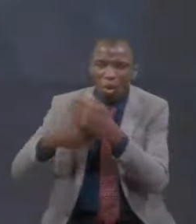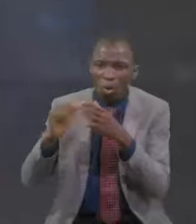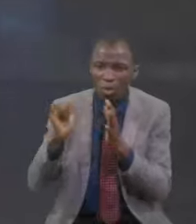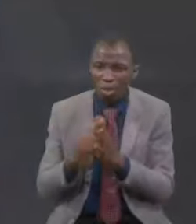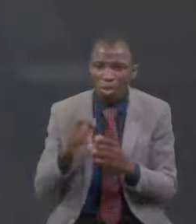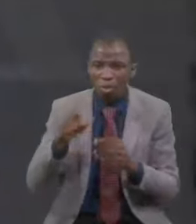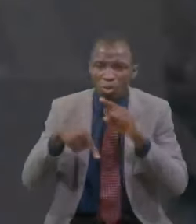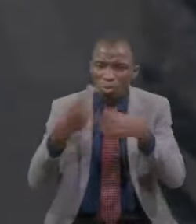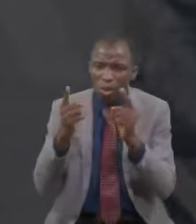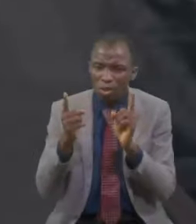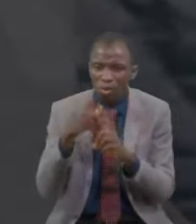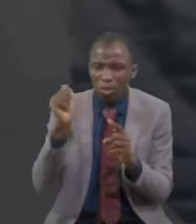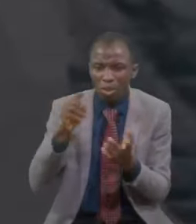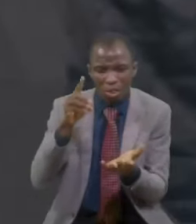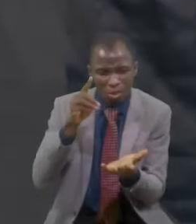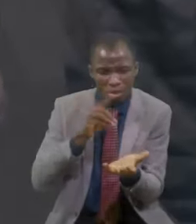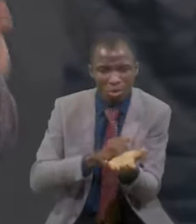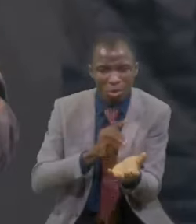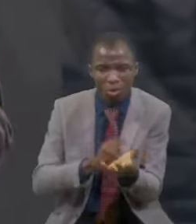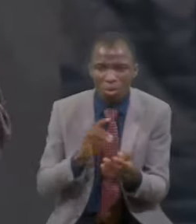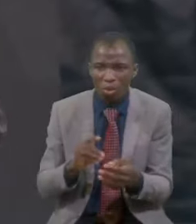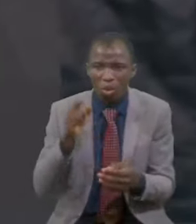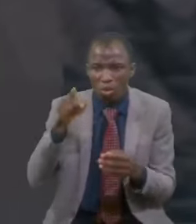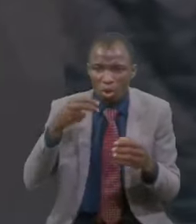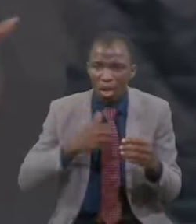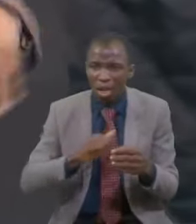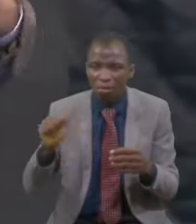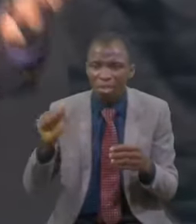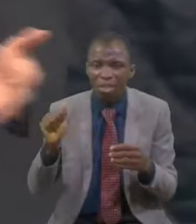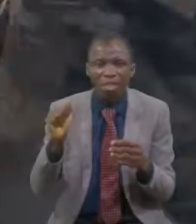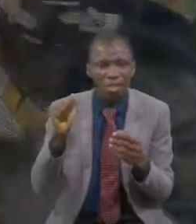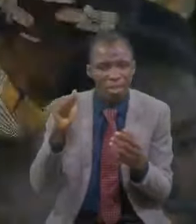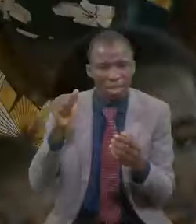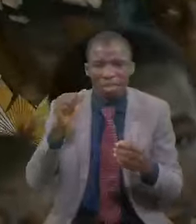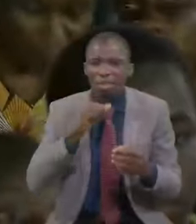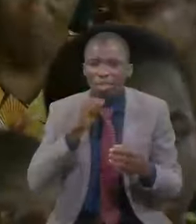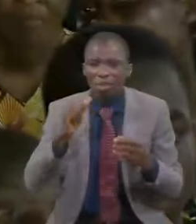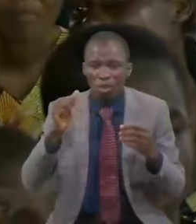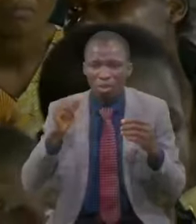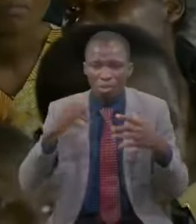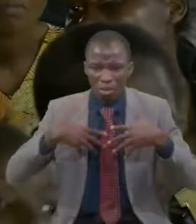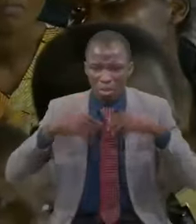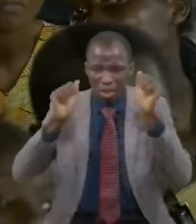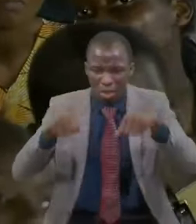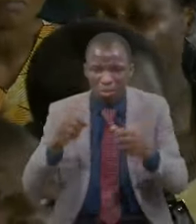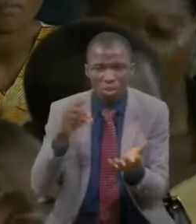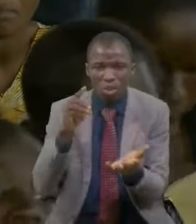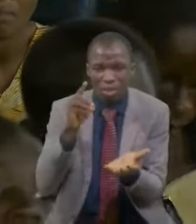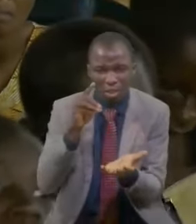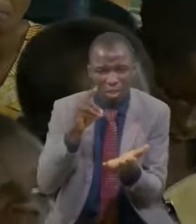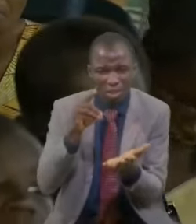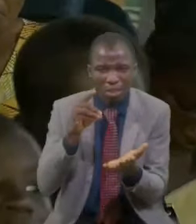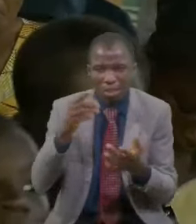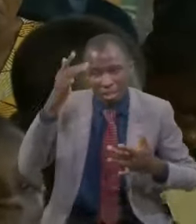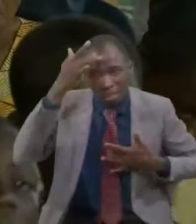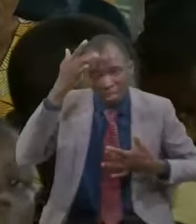you have an incurable disease, and this disease is about to take your